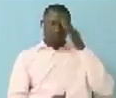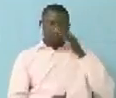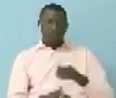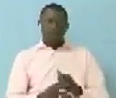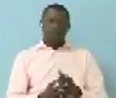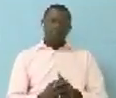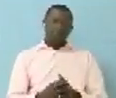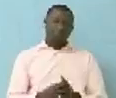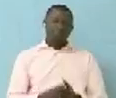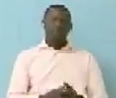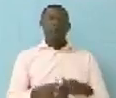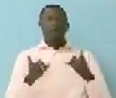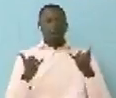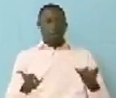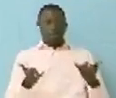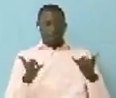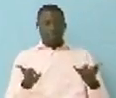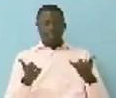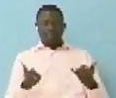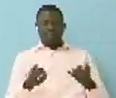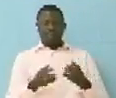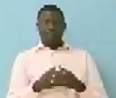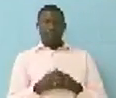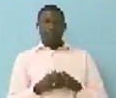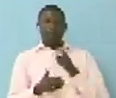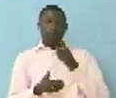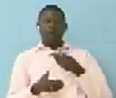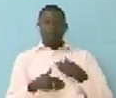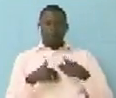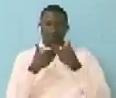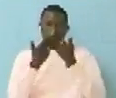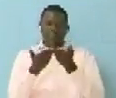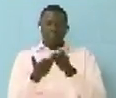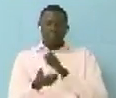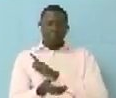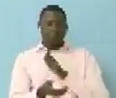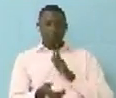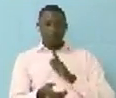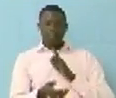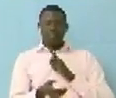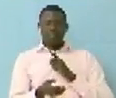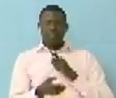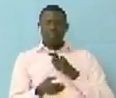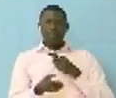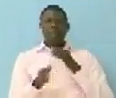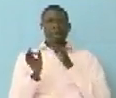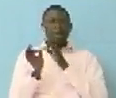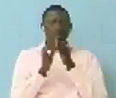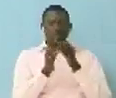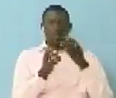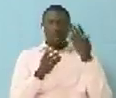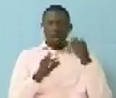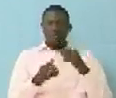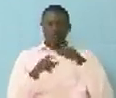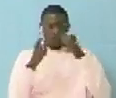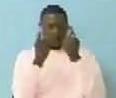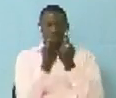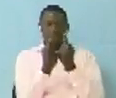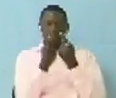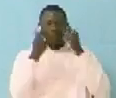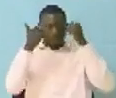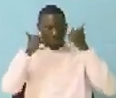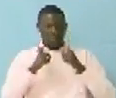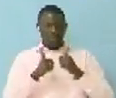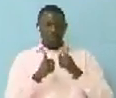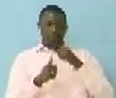So now, Silang, you have given us a brief summary of how things worked. ye kumol la